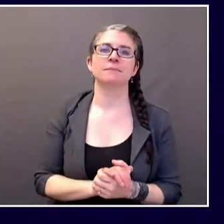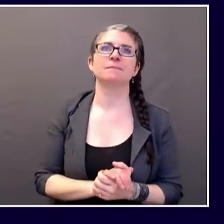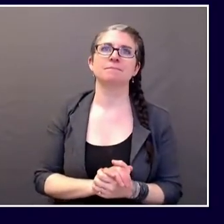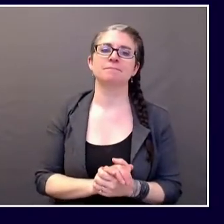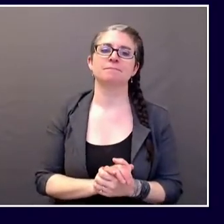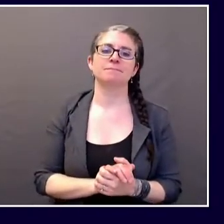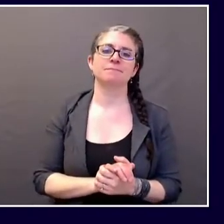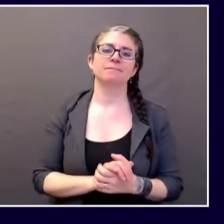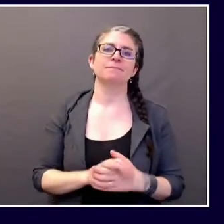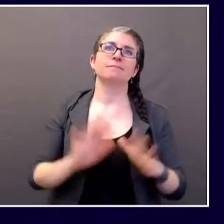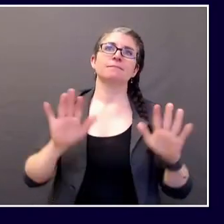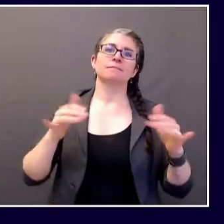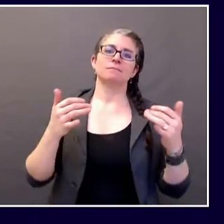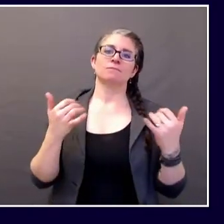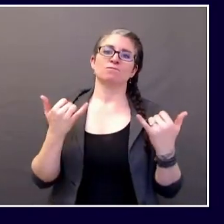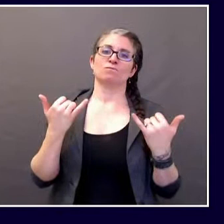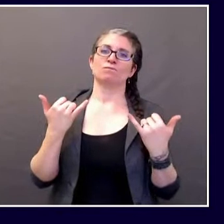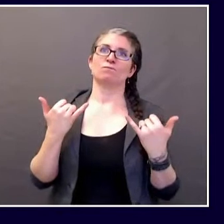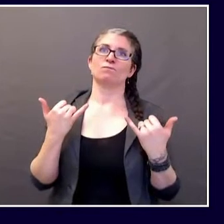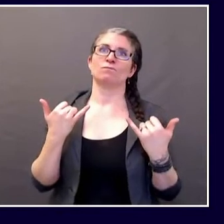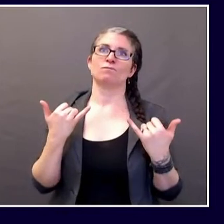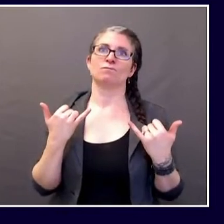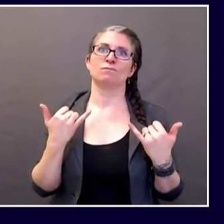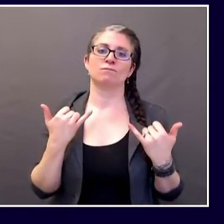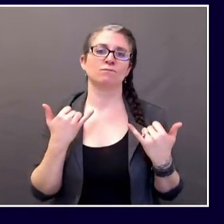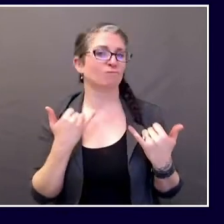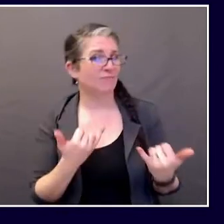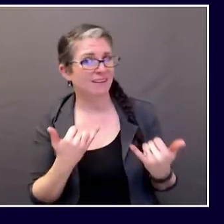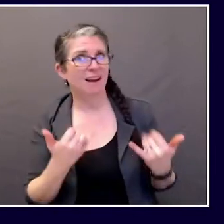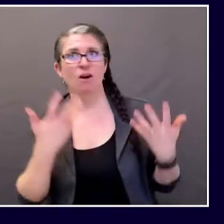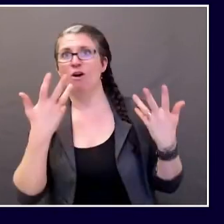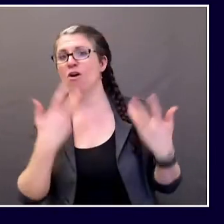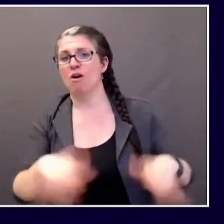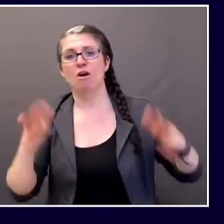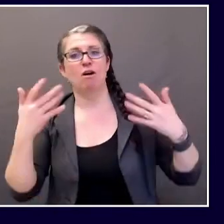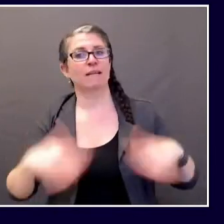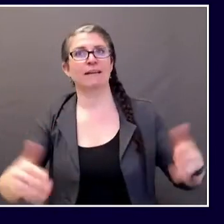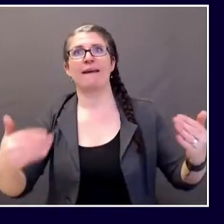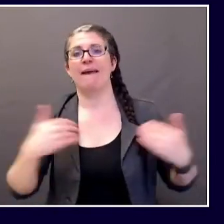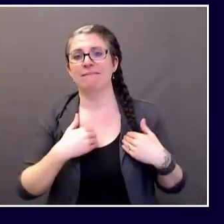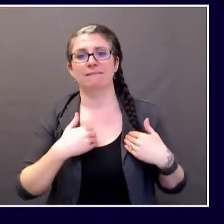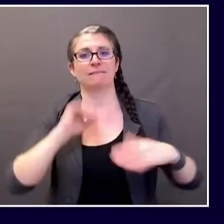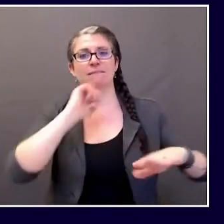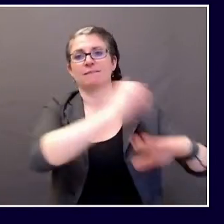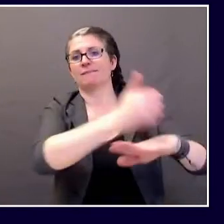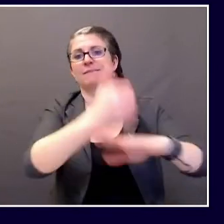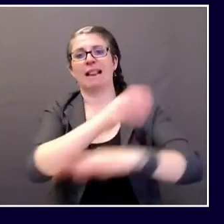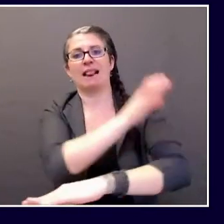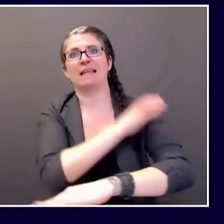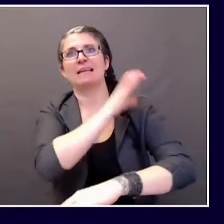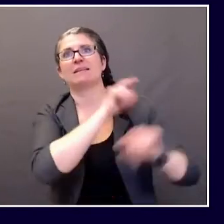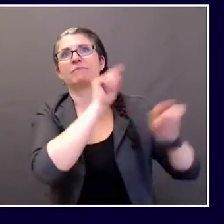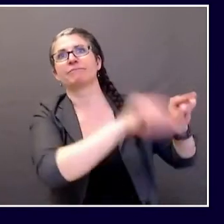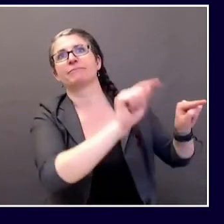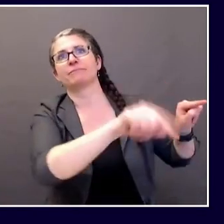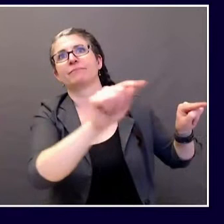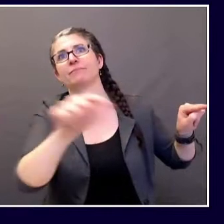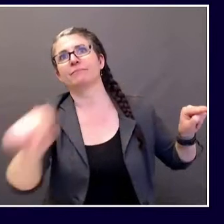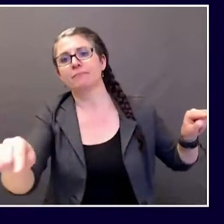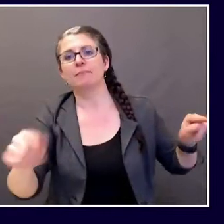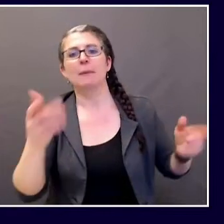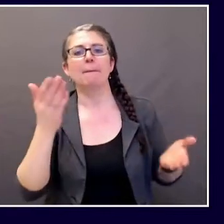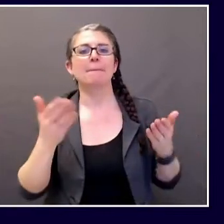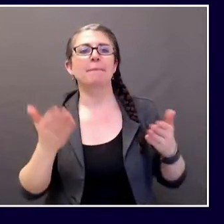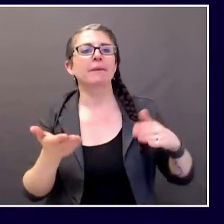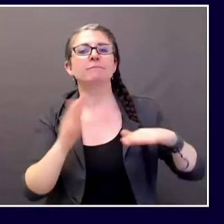maybe on a Friday, open them up on a Saturday if they're not already open, and then just different groups of people would come in. So